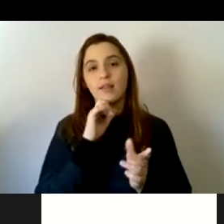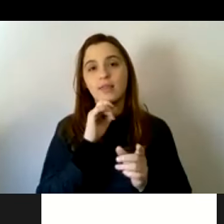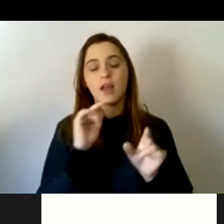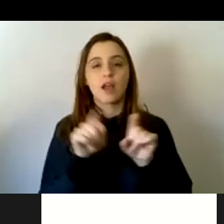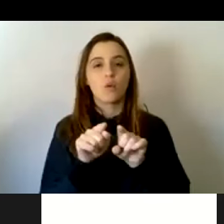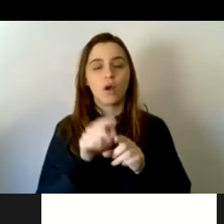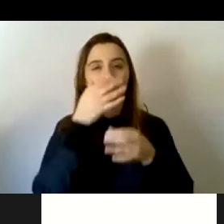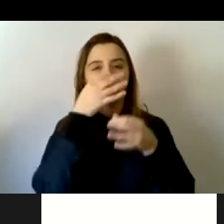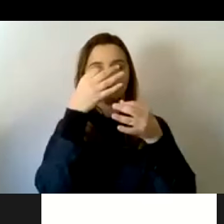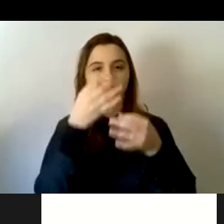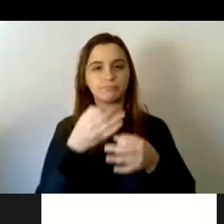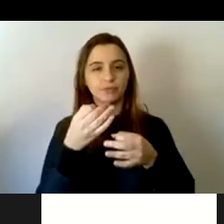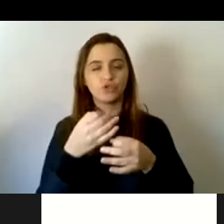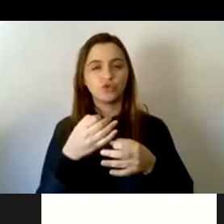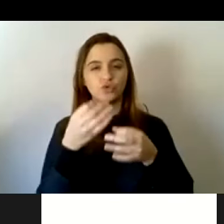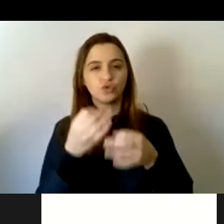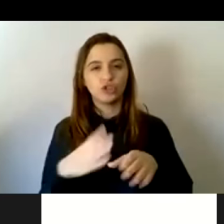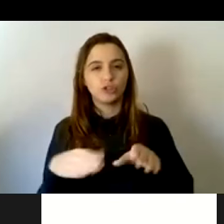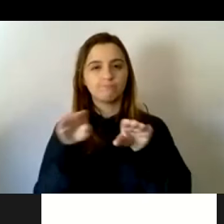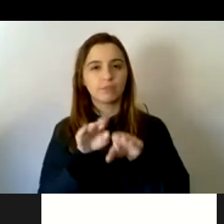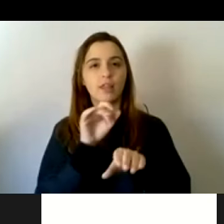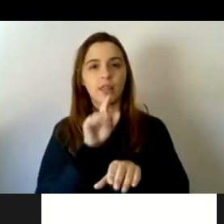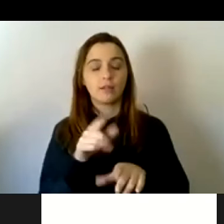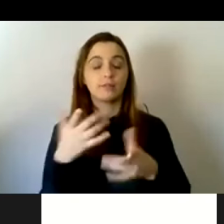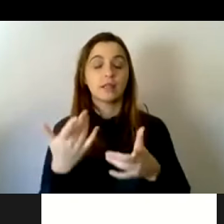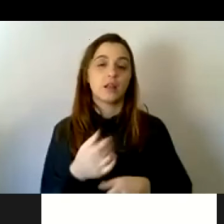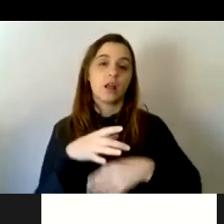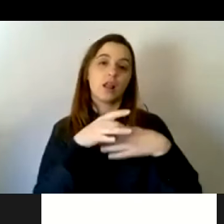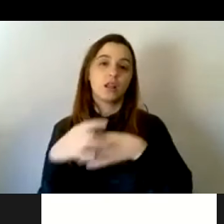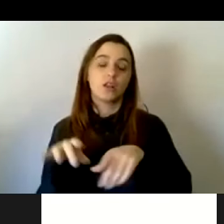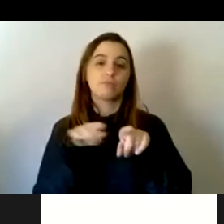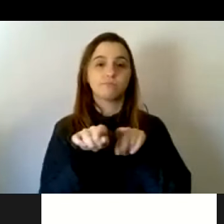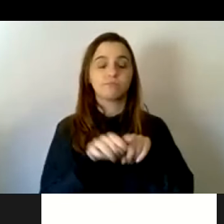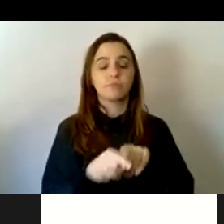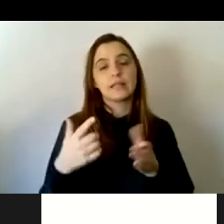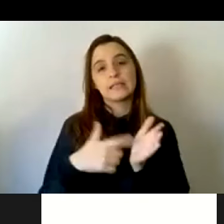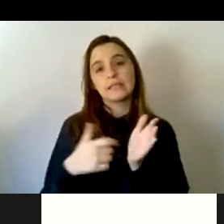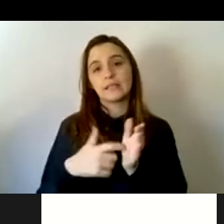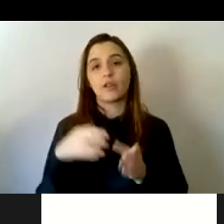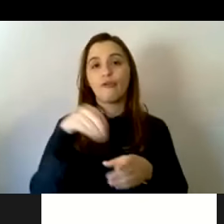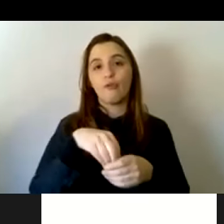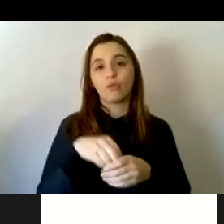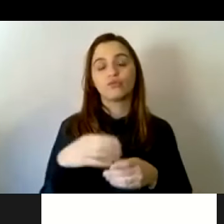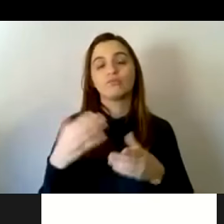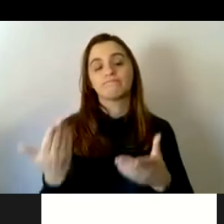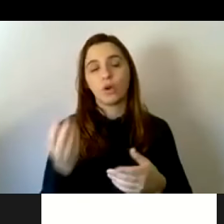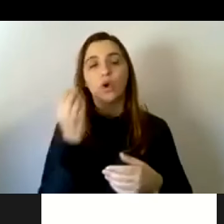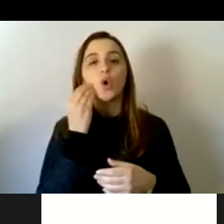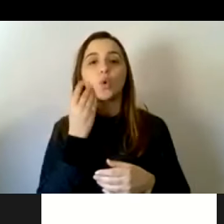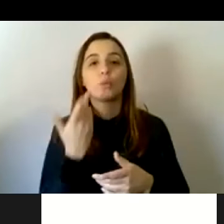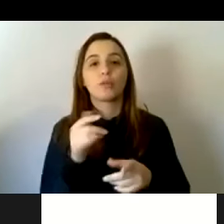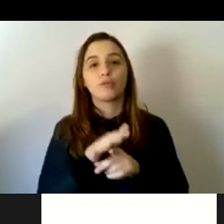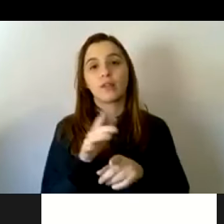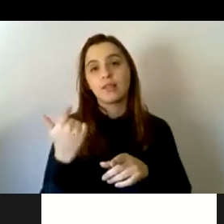objectively. Political leaders need votes, and their positions will be influenced by the population groups that have more